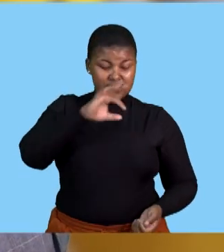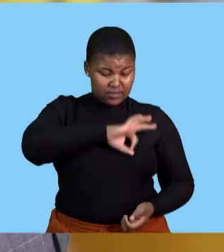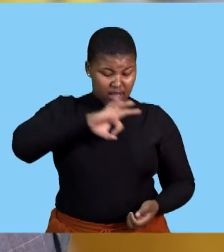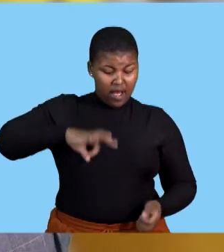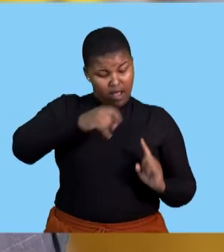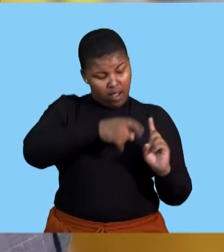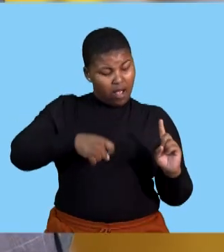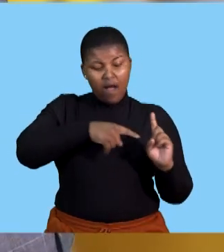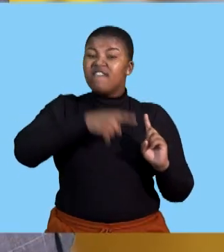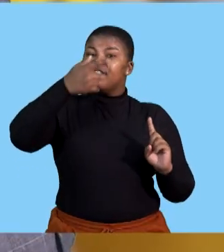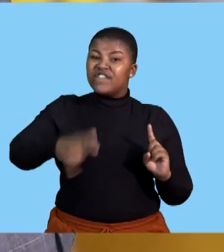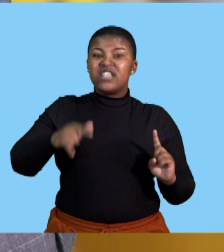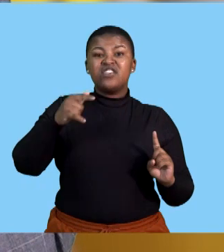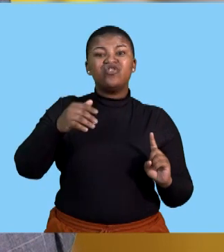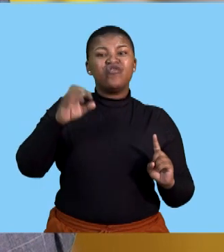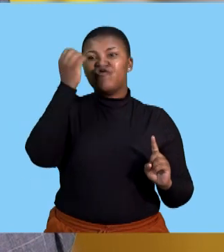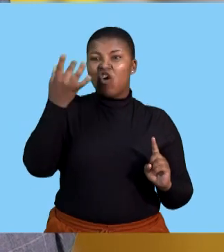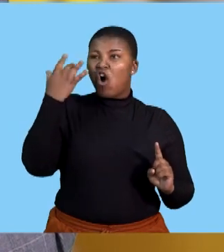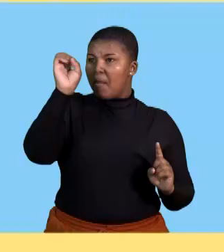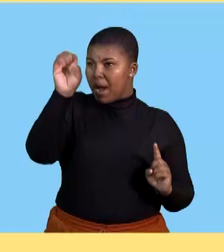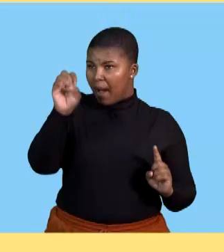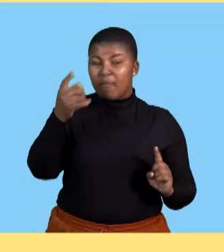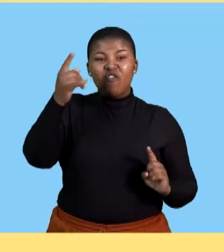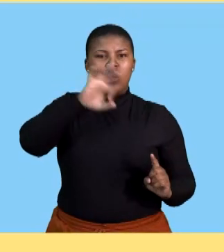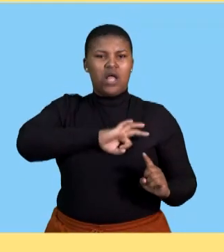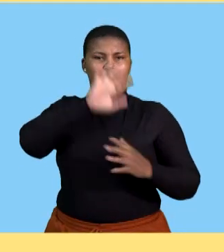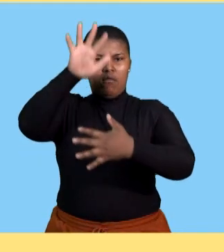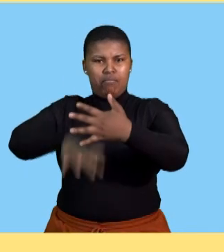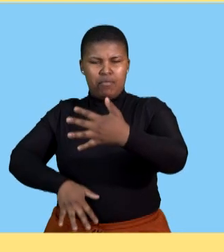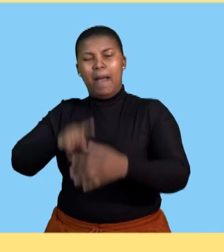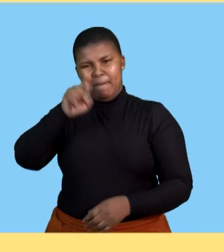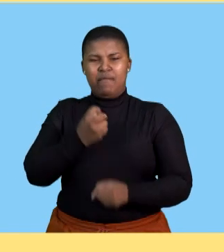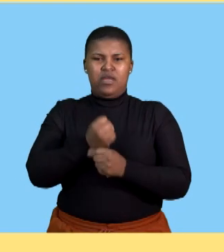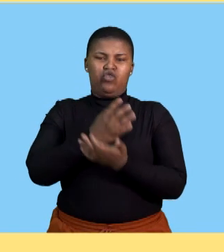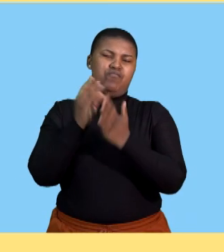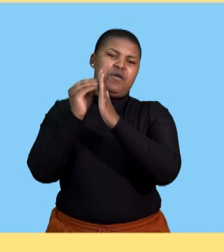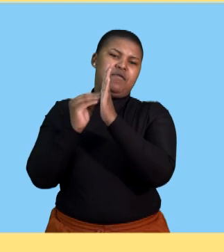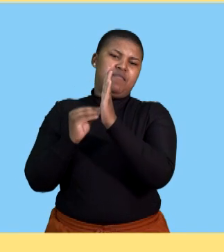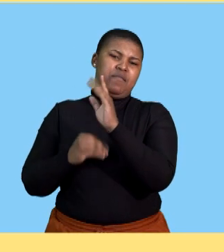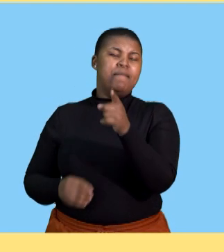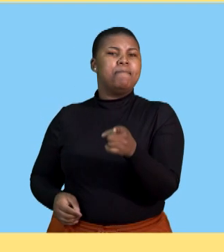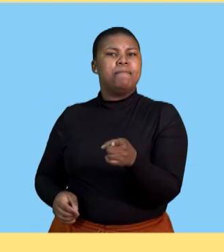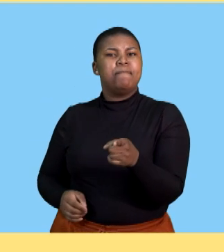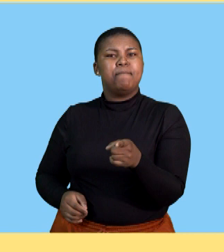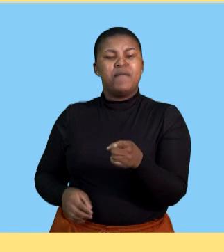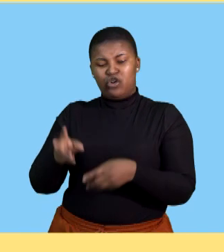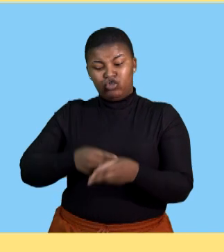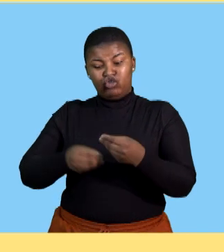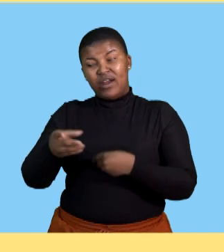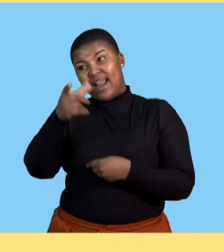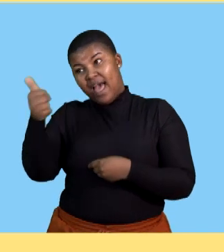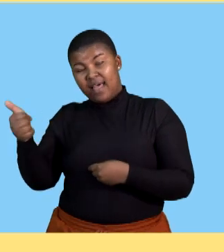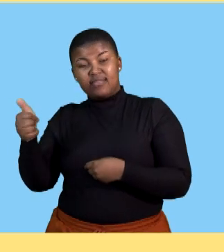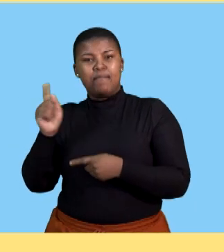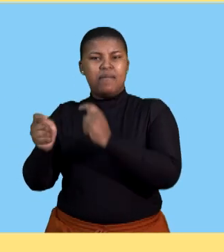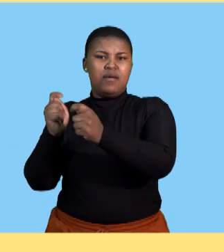once an employee has been omitted from the salaries journal, you have to record such employee under your trade